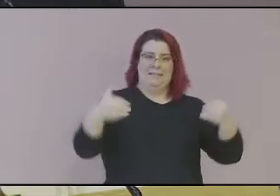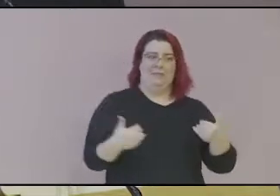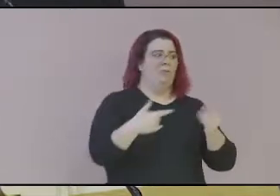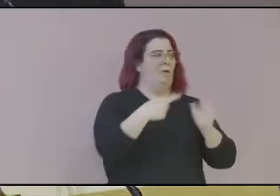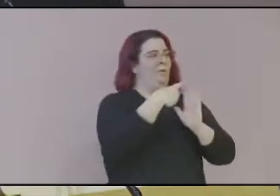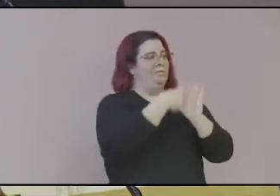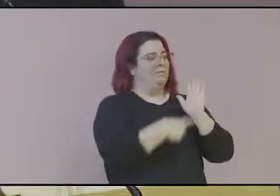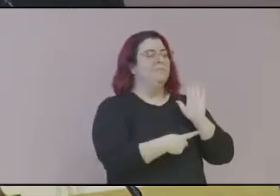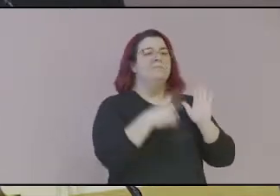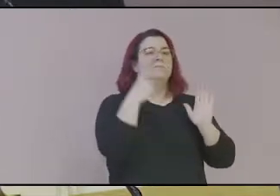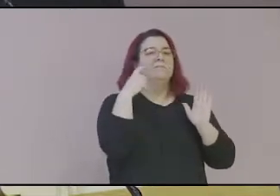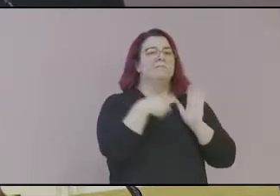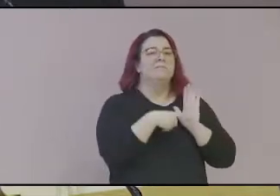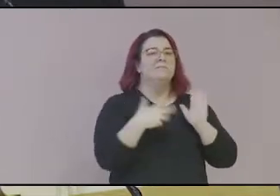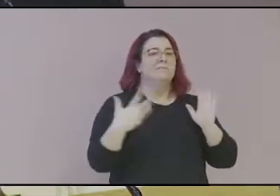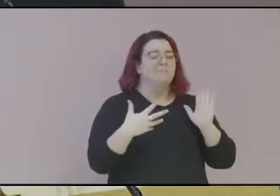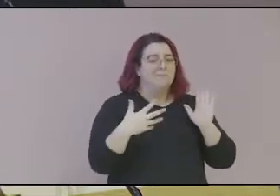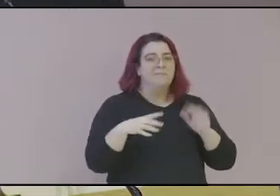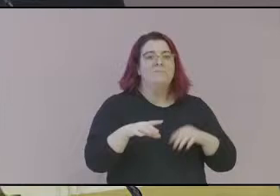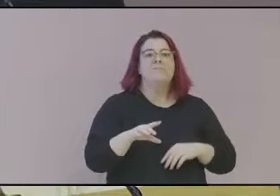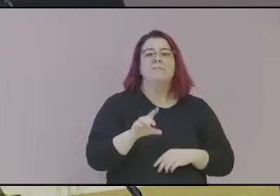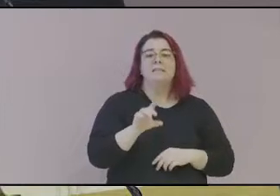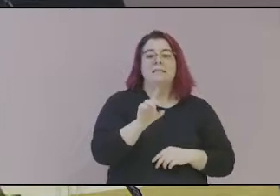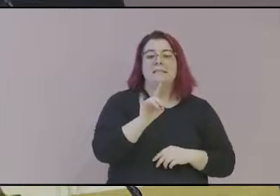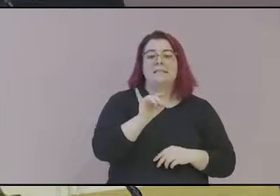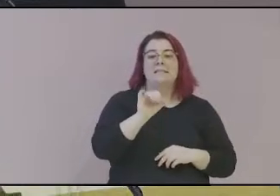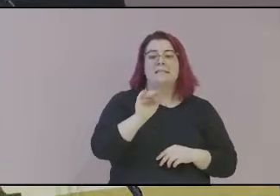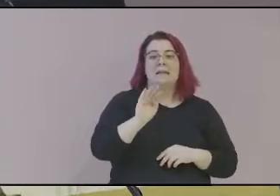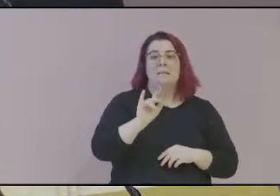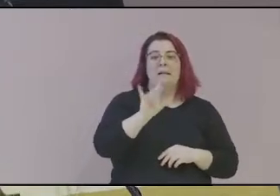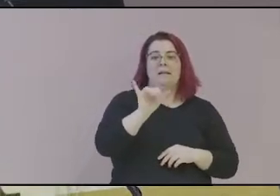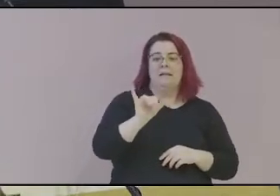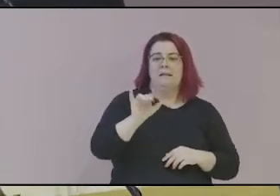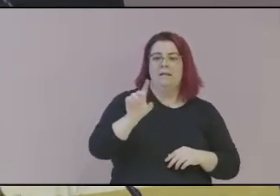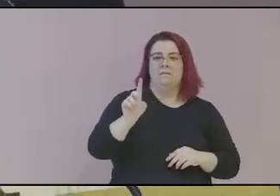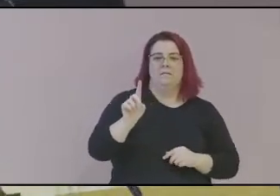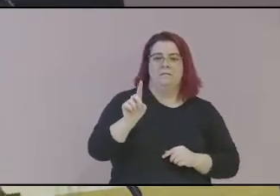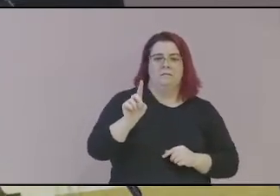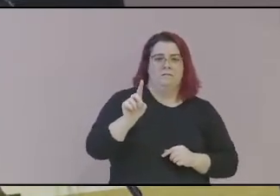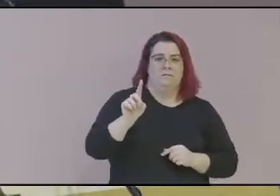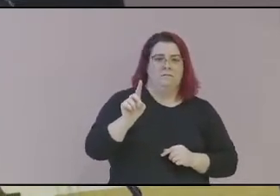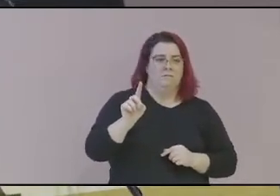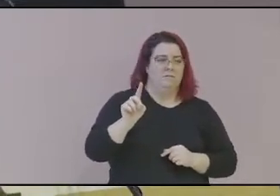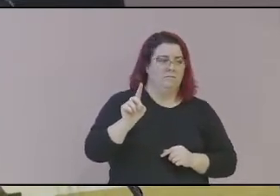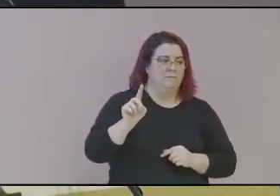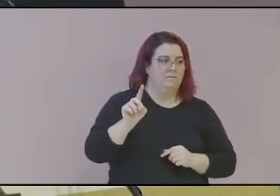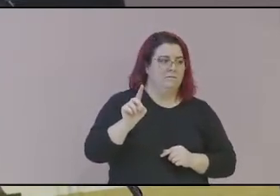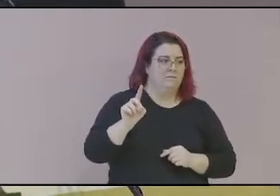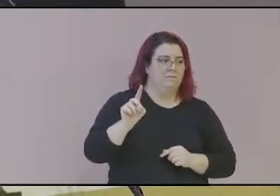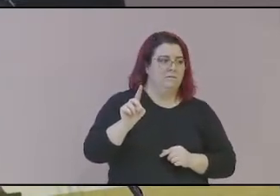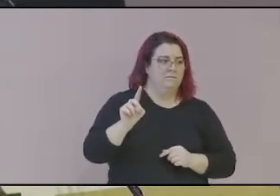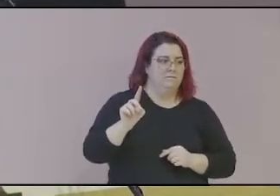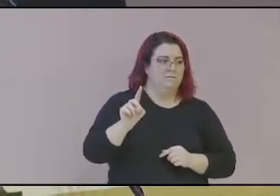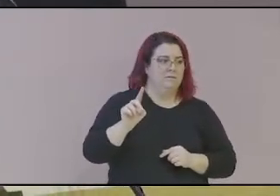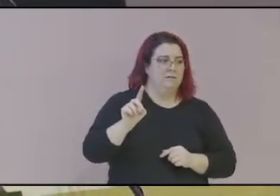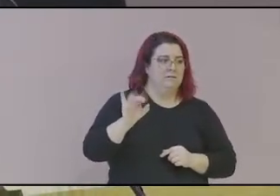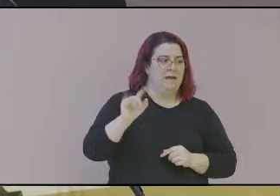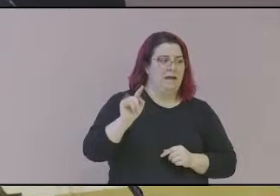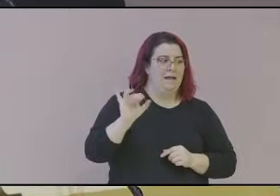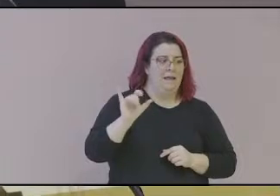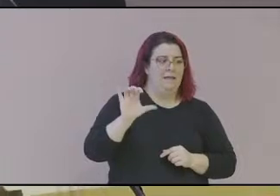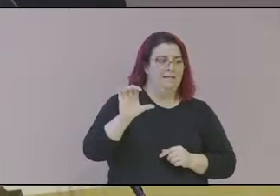we call the disability dialectic during the pandemic. What we mean by this is disabled people